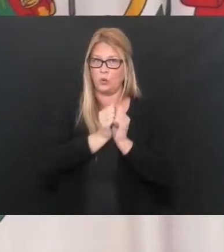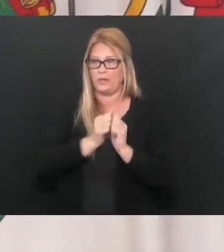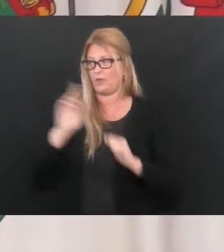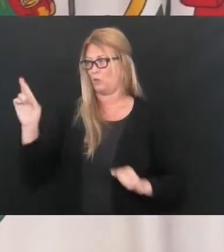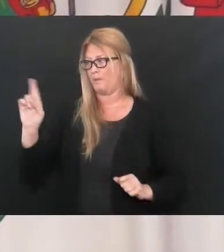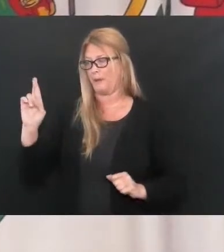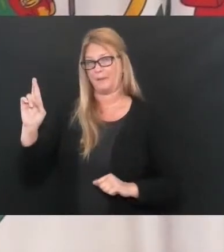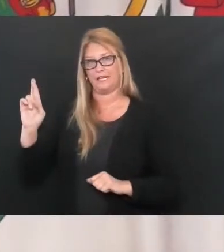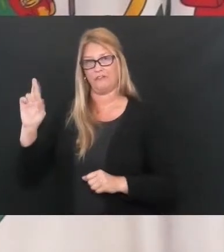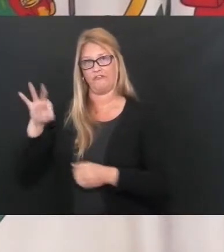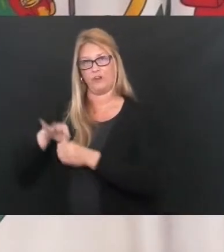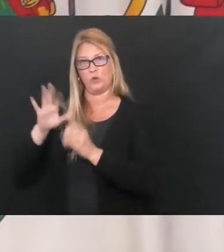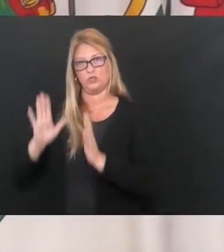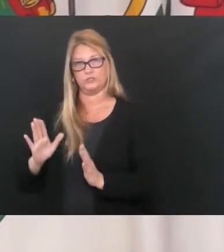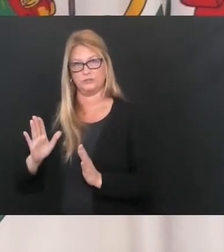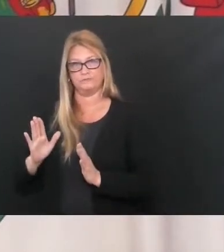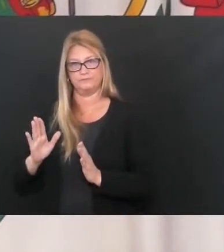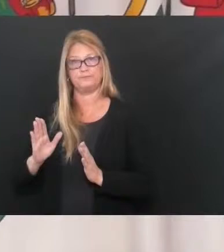voters.